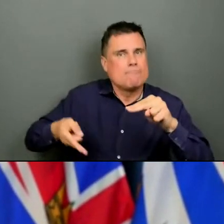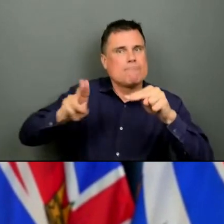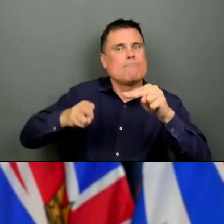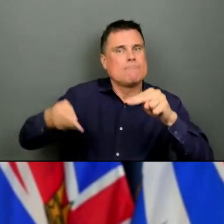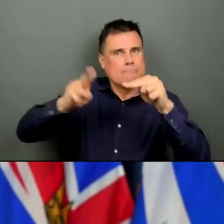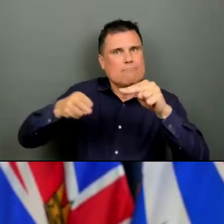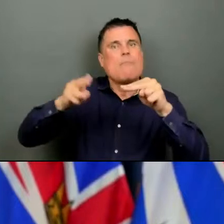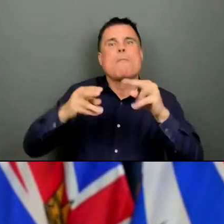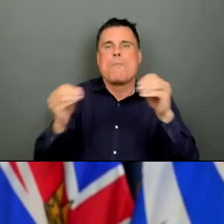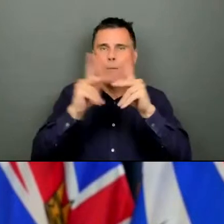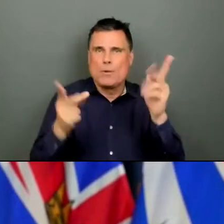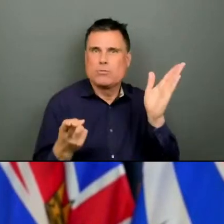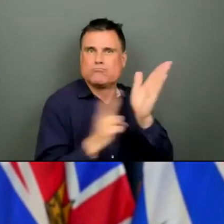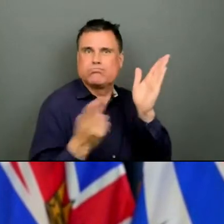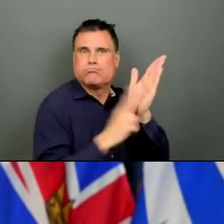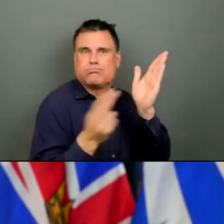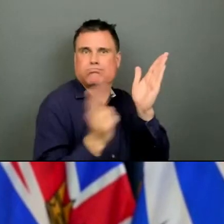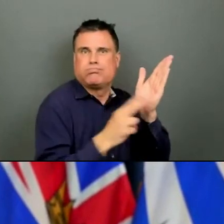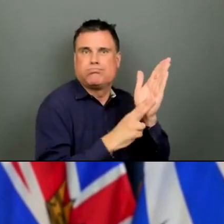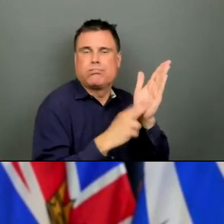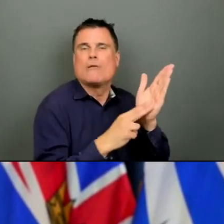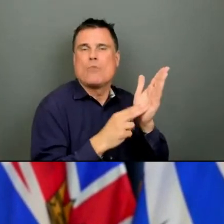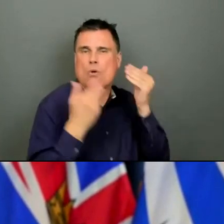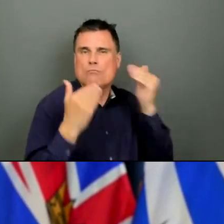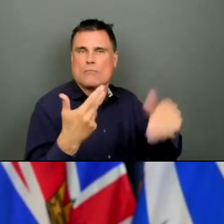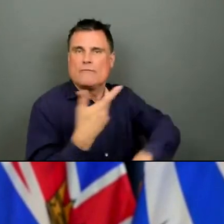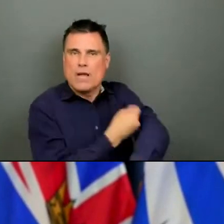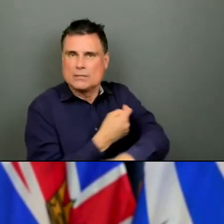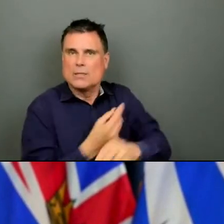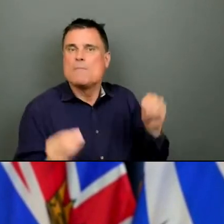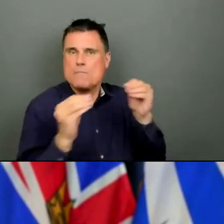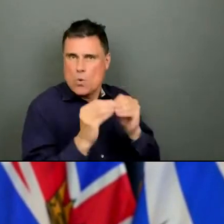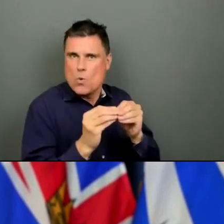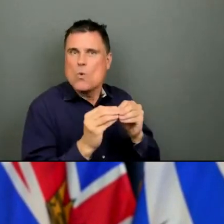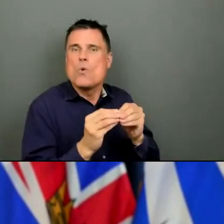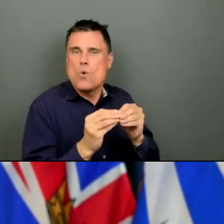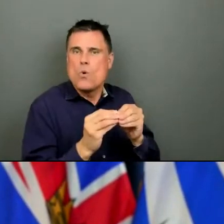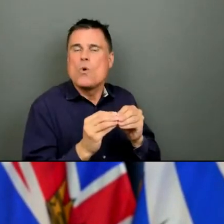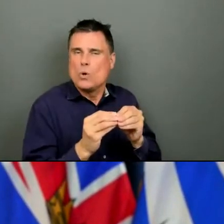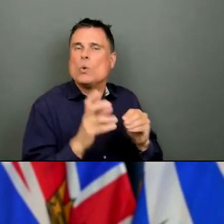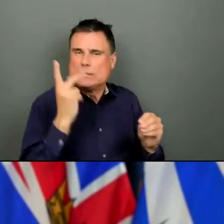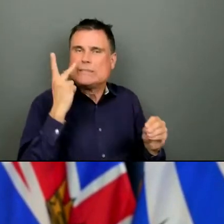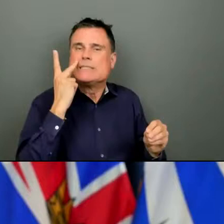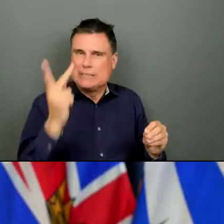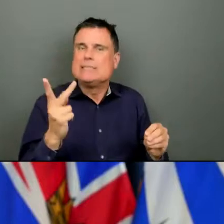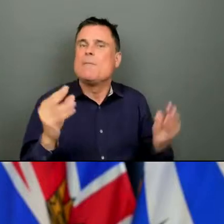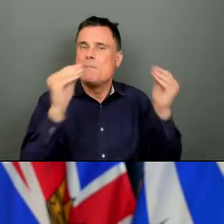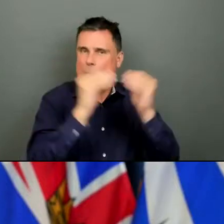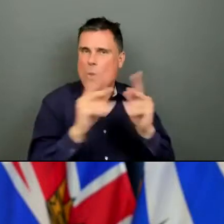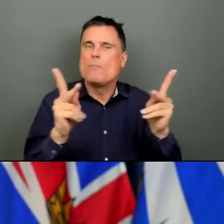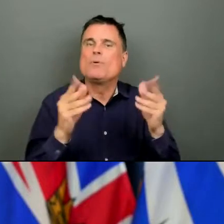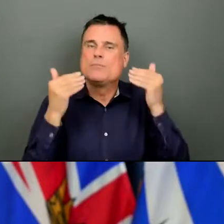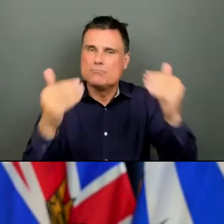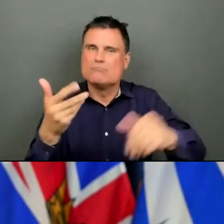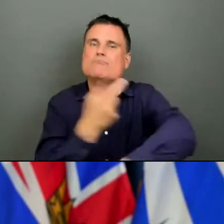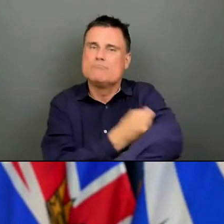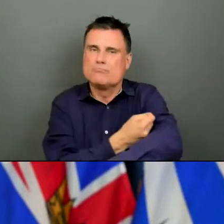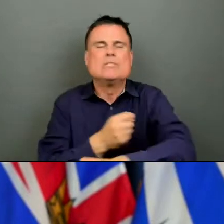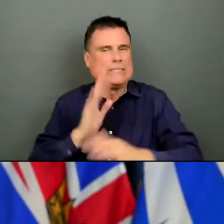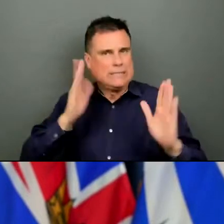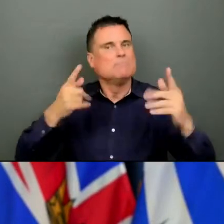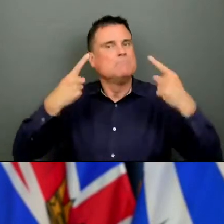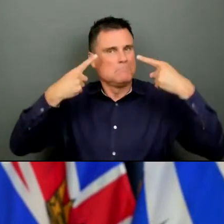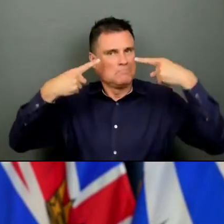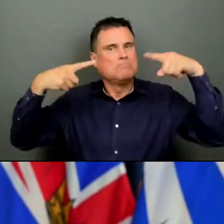gap that existed on vaccination is closing and closing fast. So I think that is a real achievement for people in Richmond. I want to